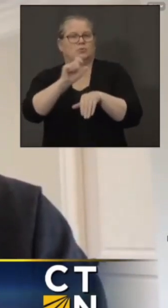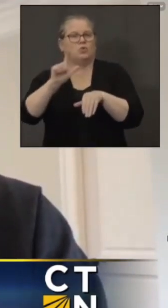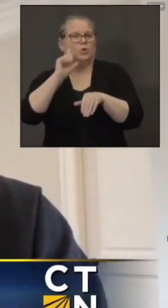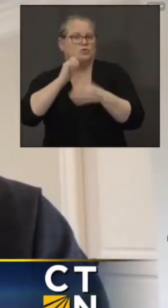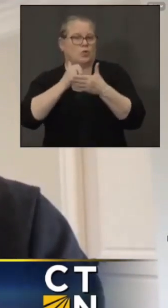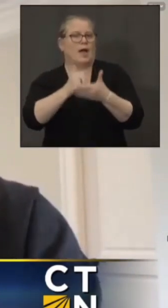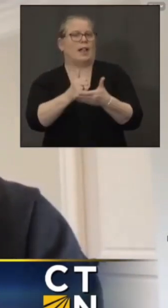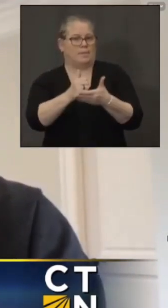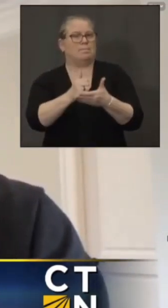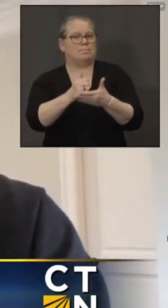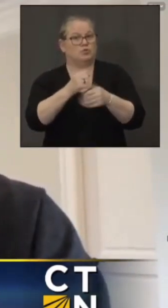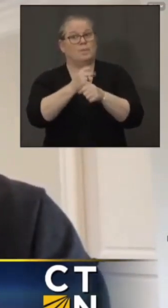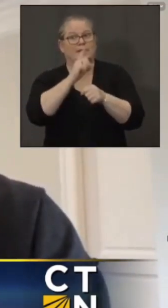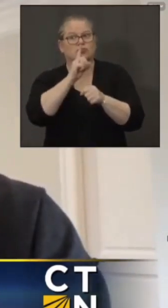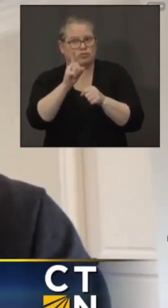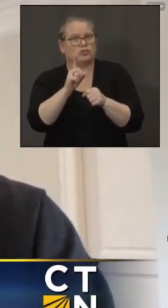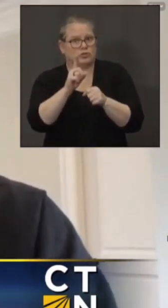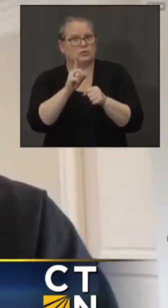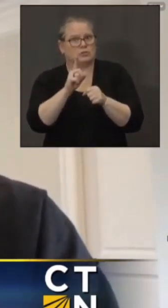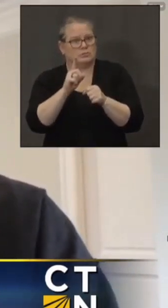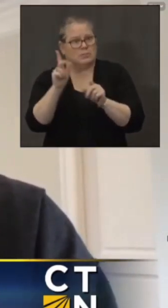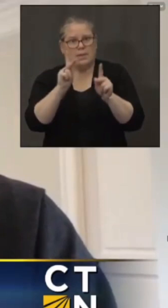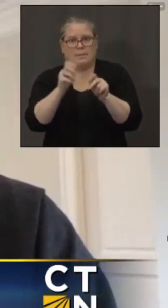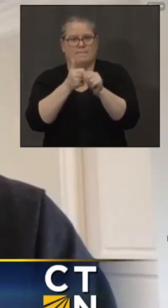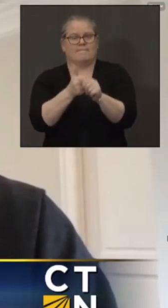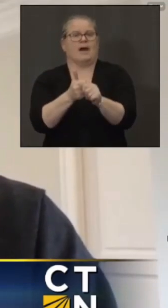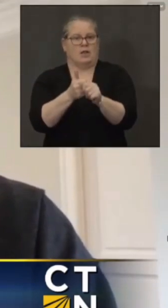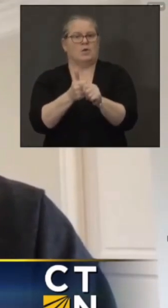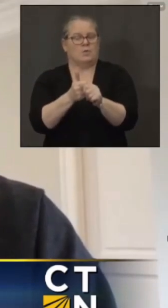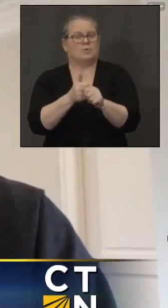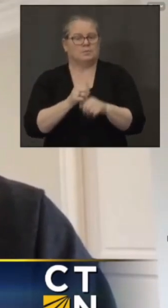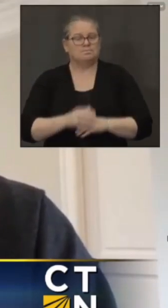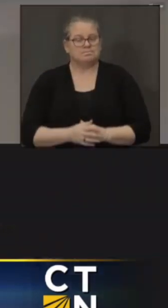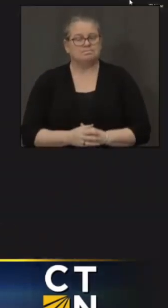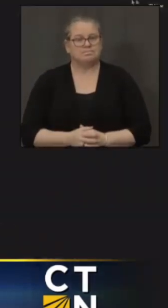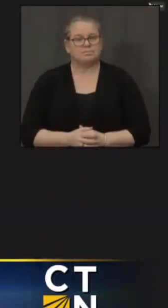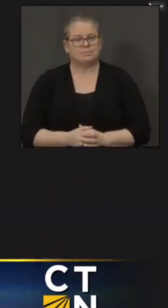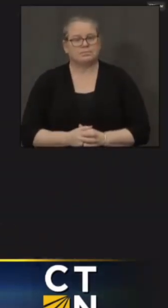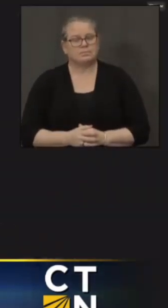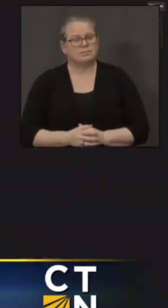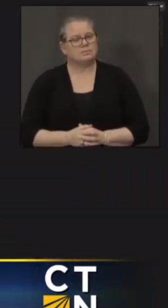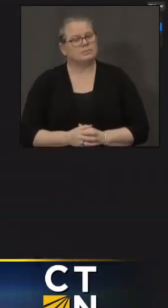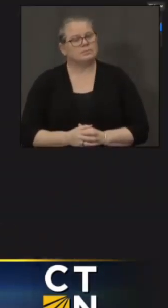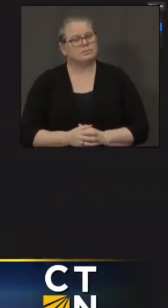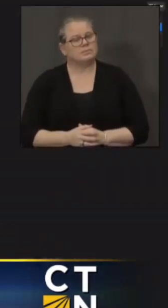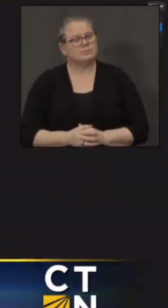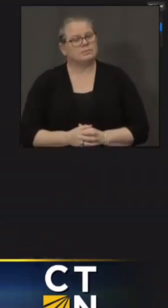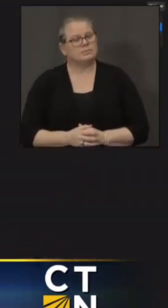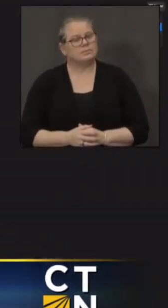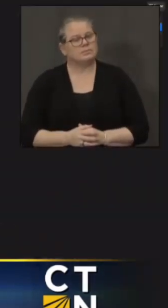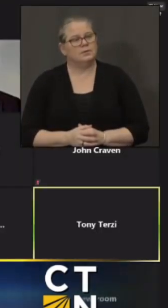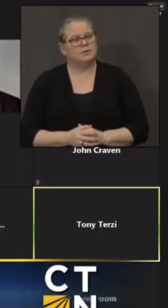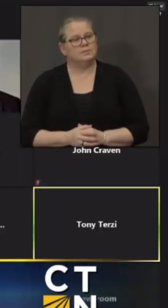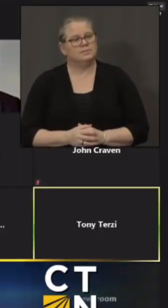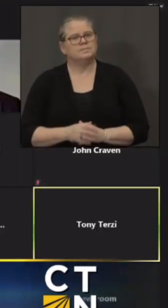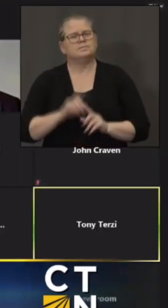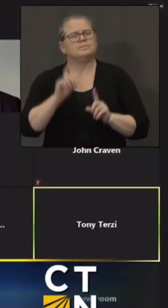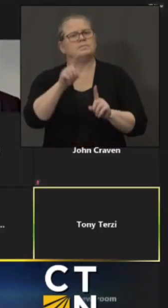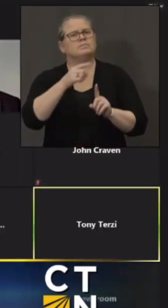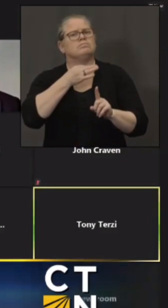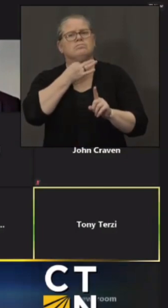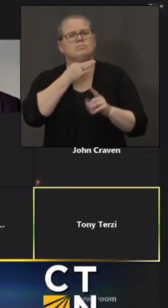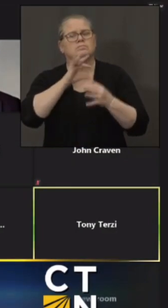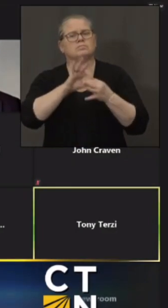on enforcing and making sure that we do have the compliance that we need. And with regard to compliance,